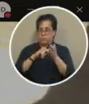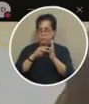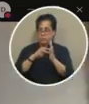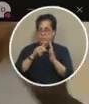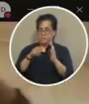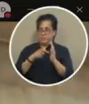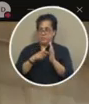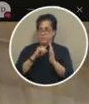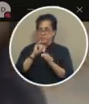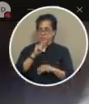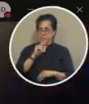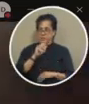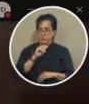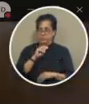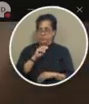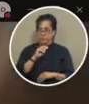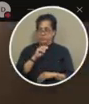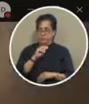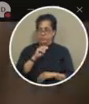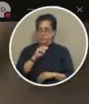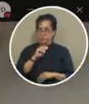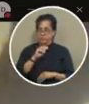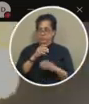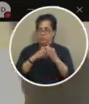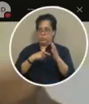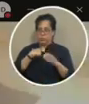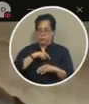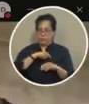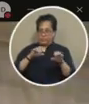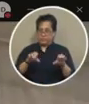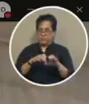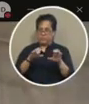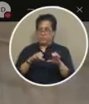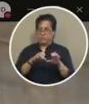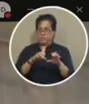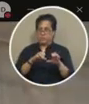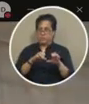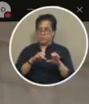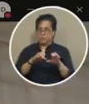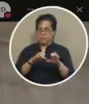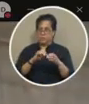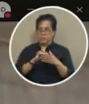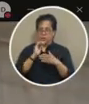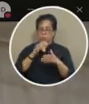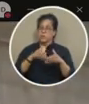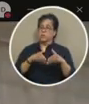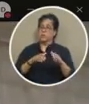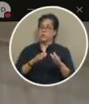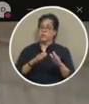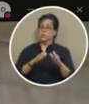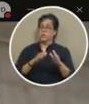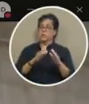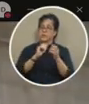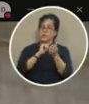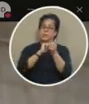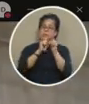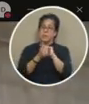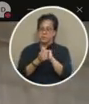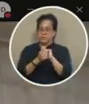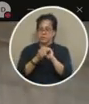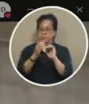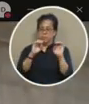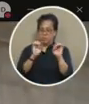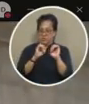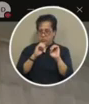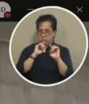item, what we have done is prepared a resolution that would allow, an amendment to the emergency